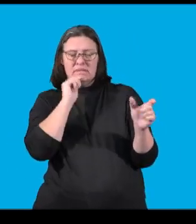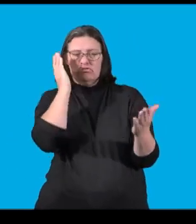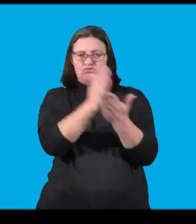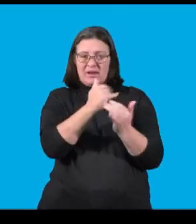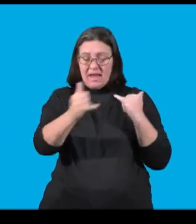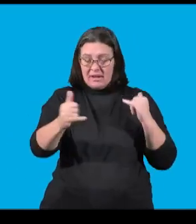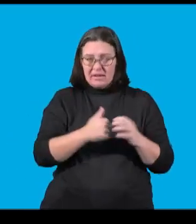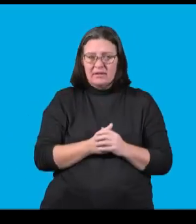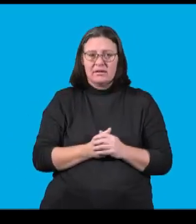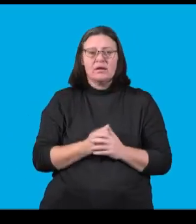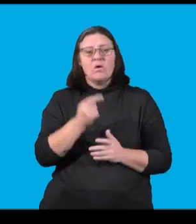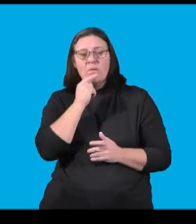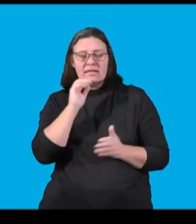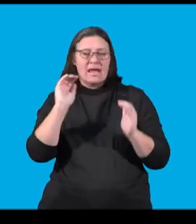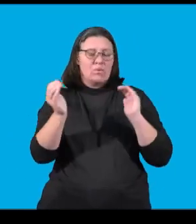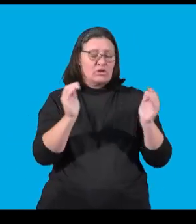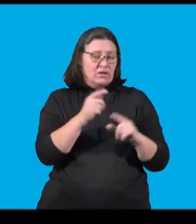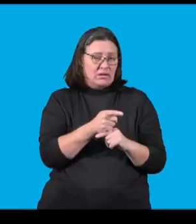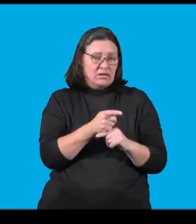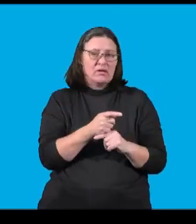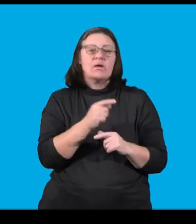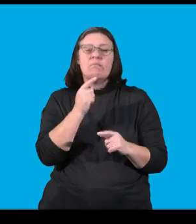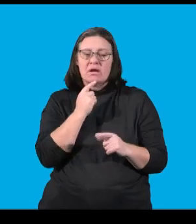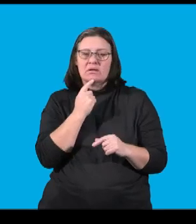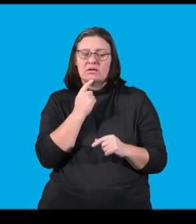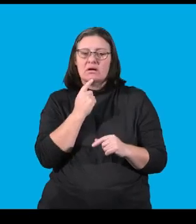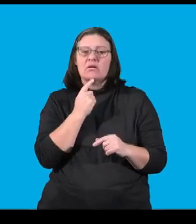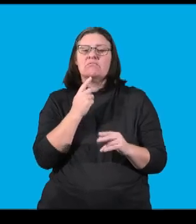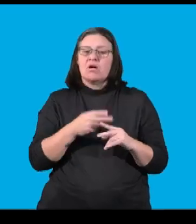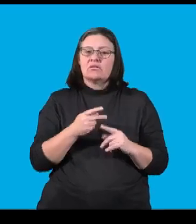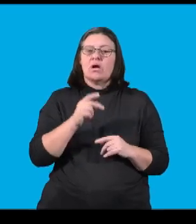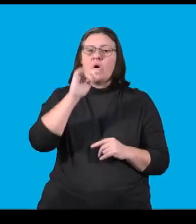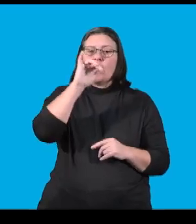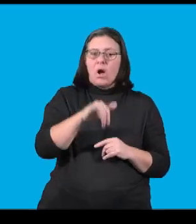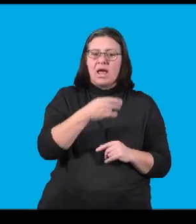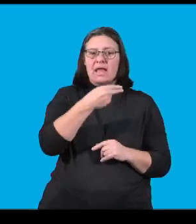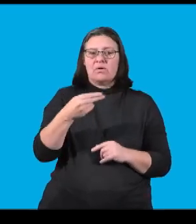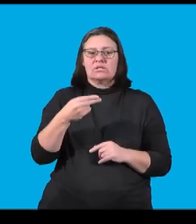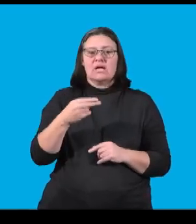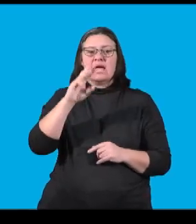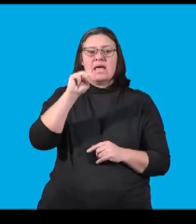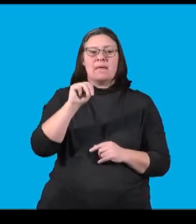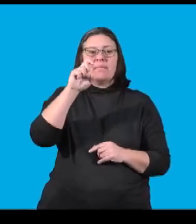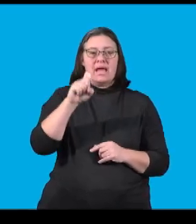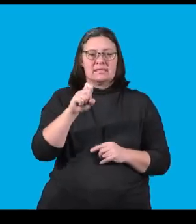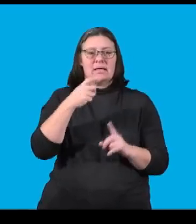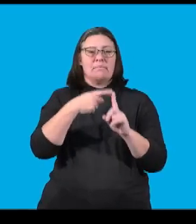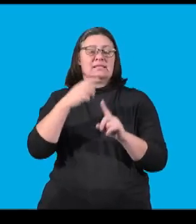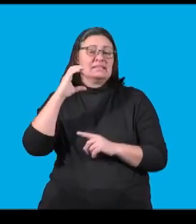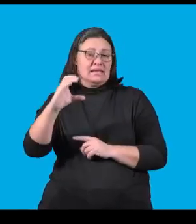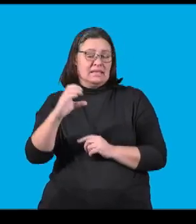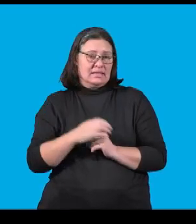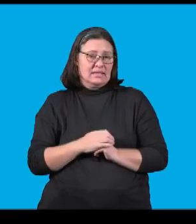tangent, which is a straight line, and I'm looking for the equation, I know that its ultimate form is going to be y is equal to mx